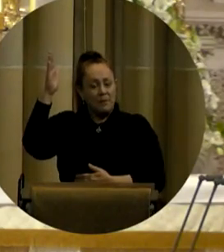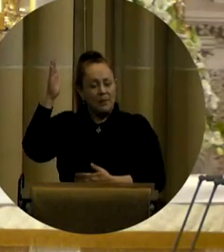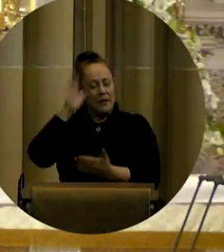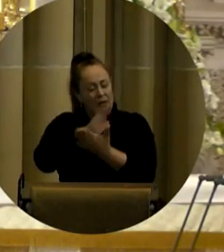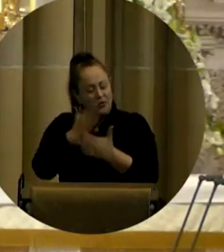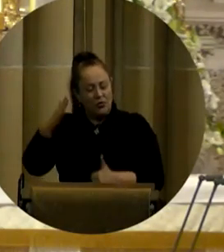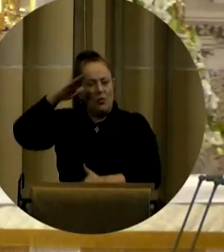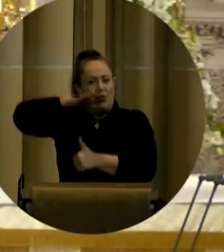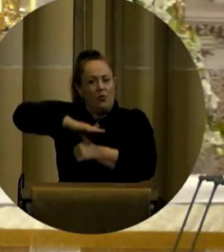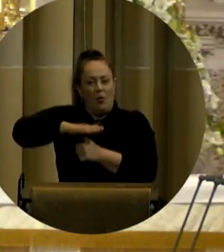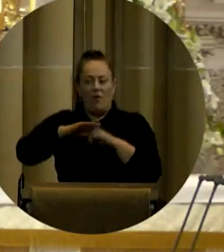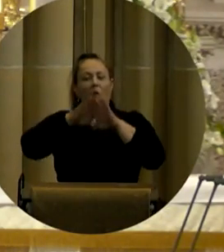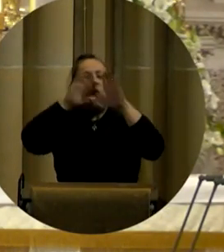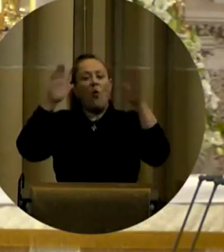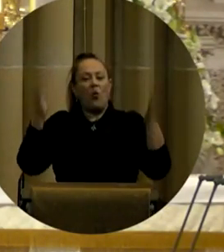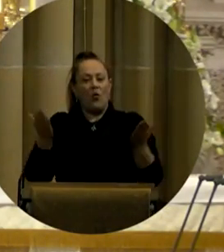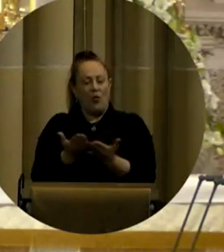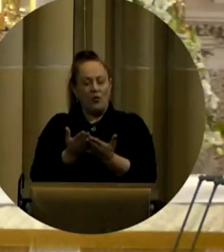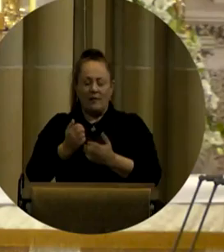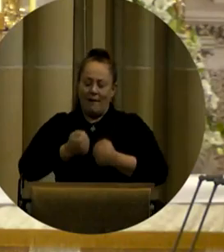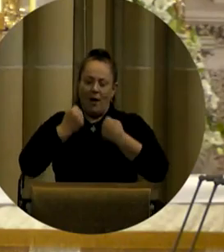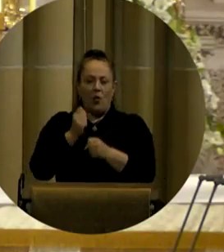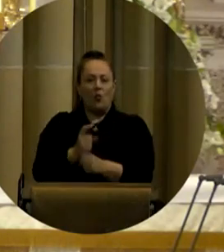all else our God,